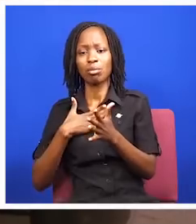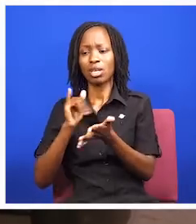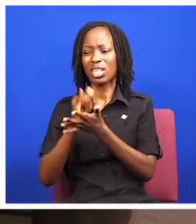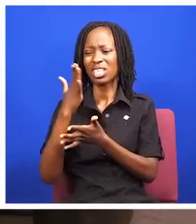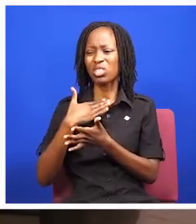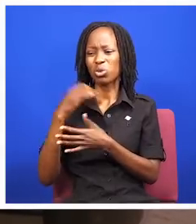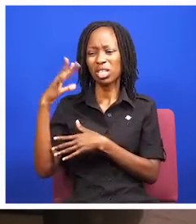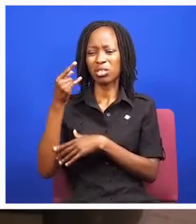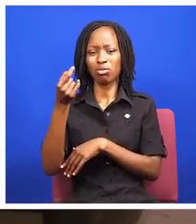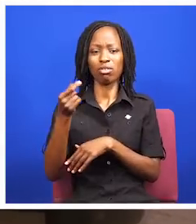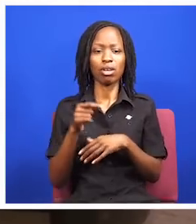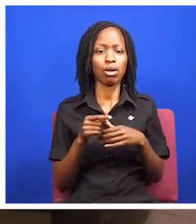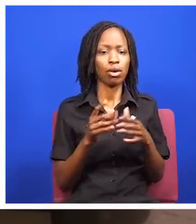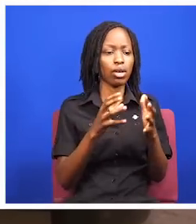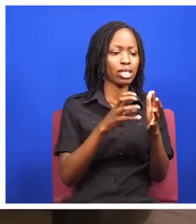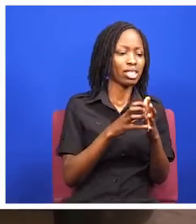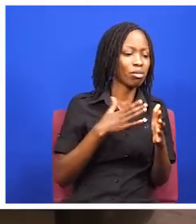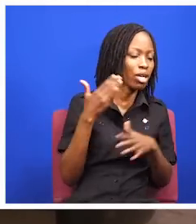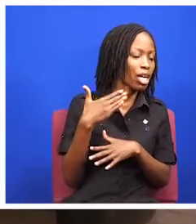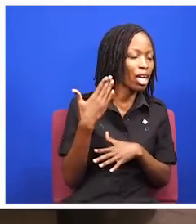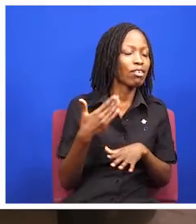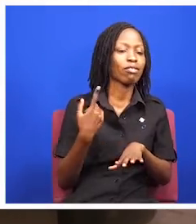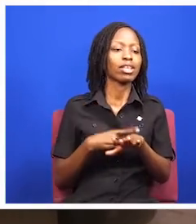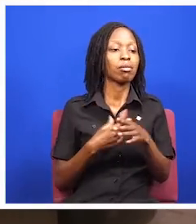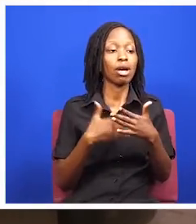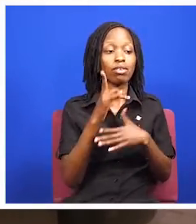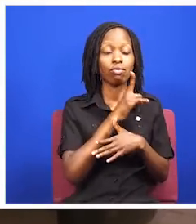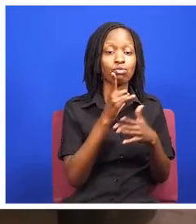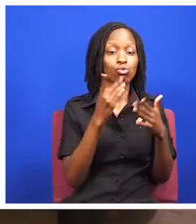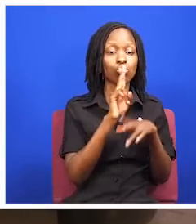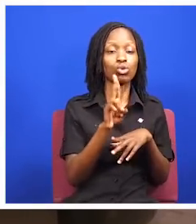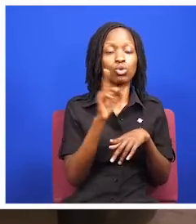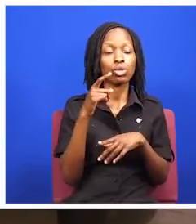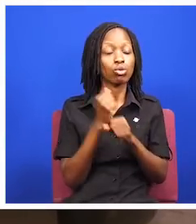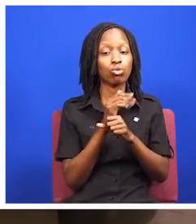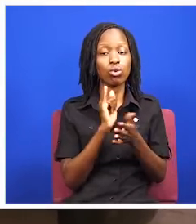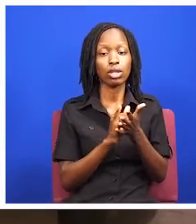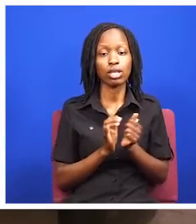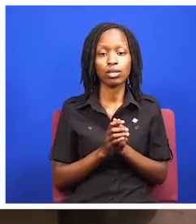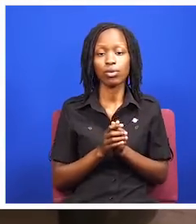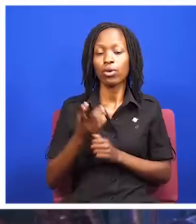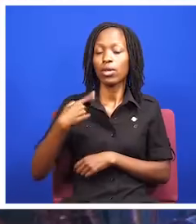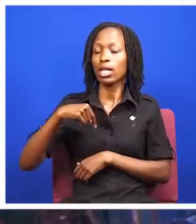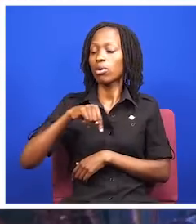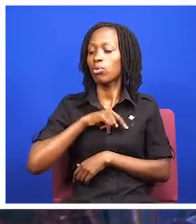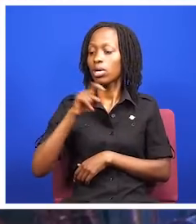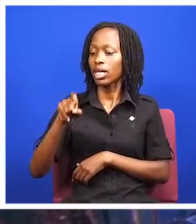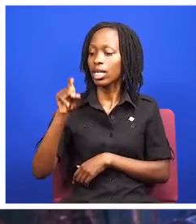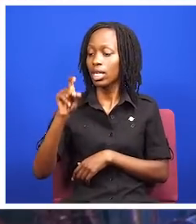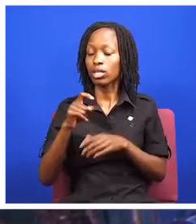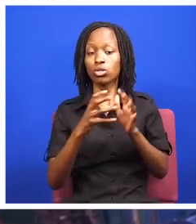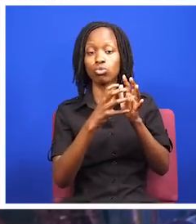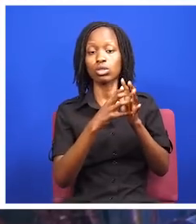give enough light. I charge mine after every time I use it. You should do the same. Yes, guys. We need